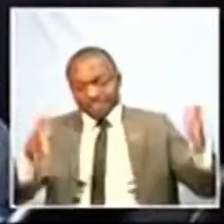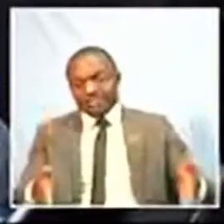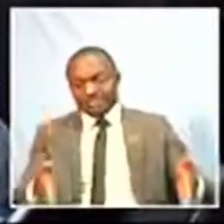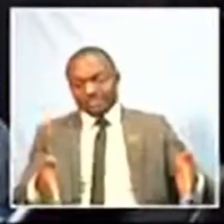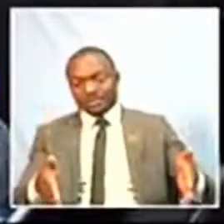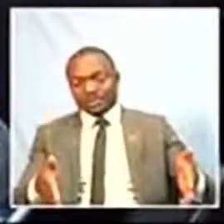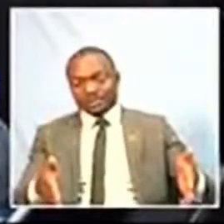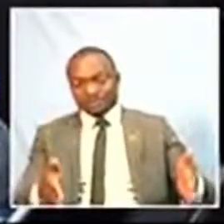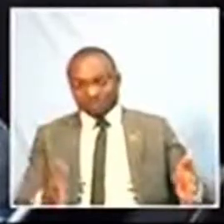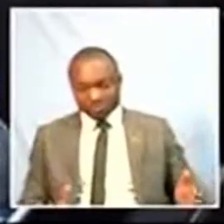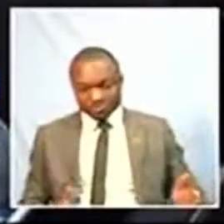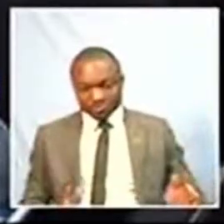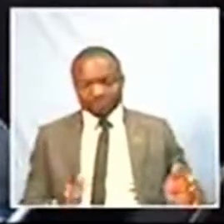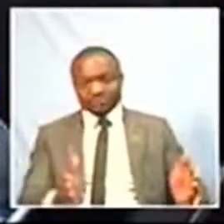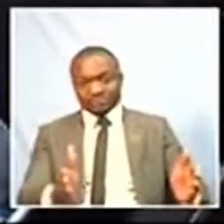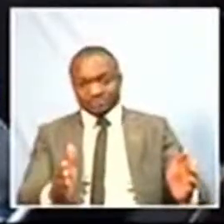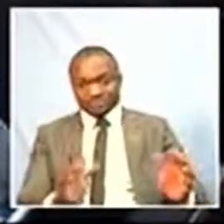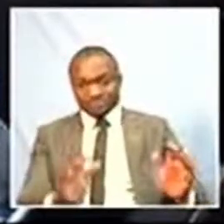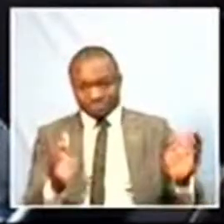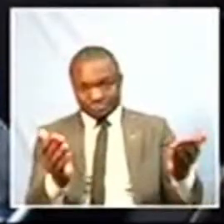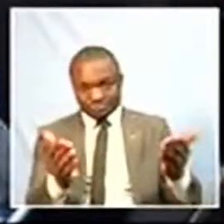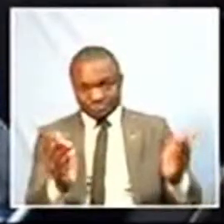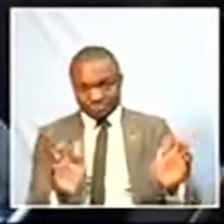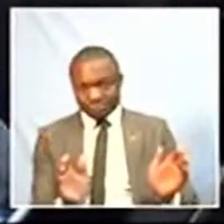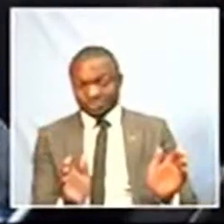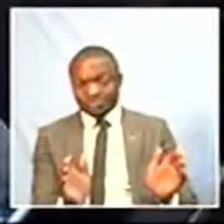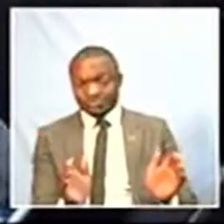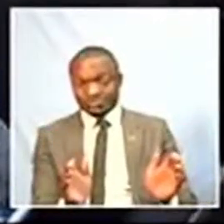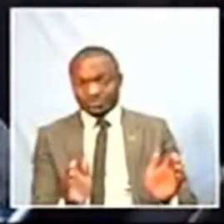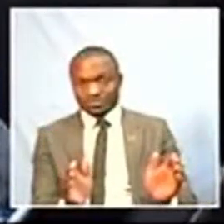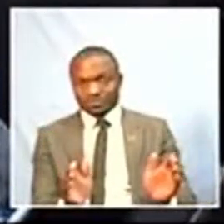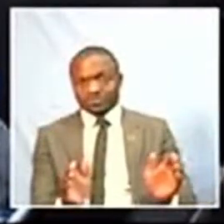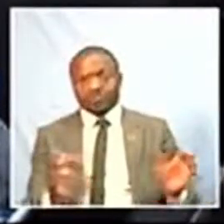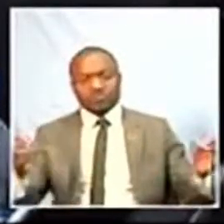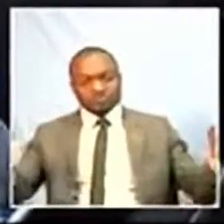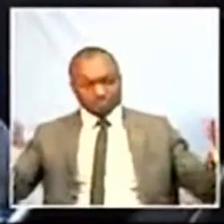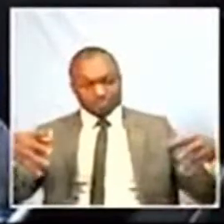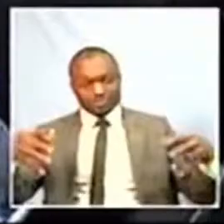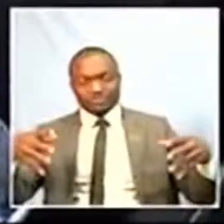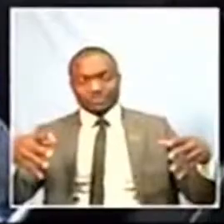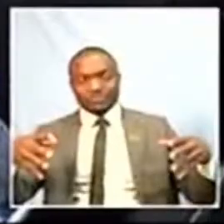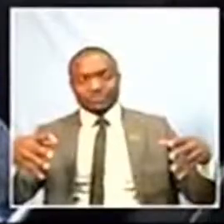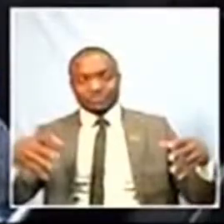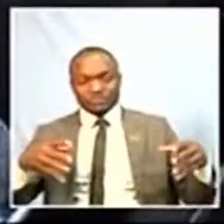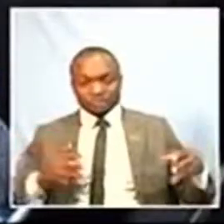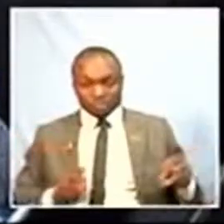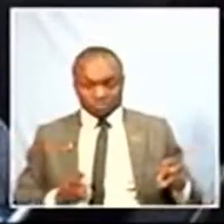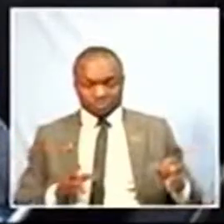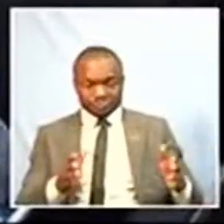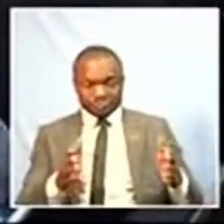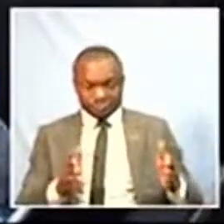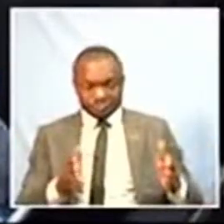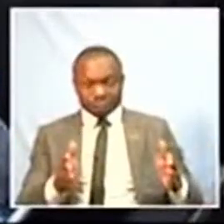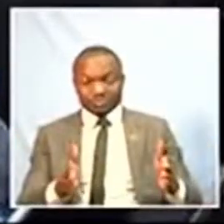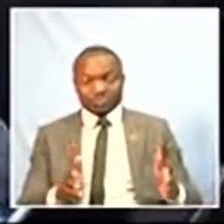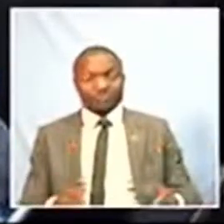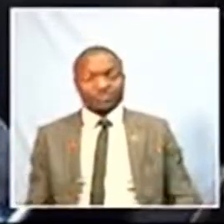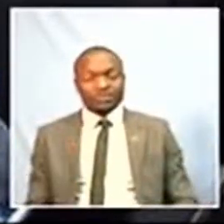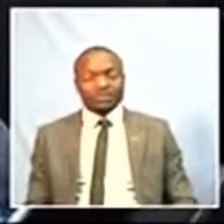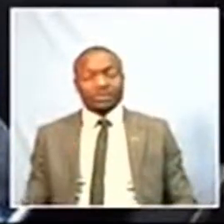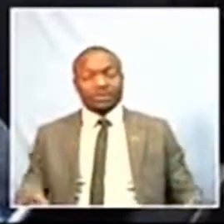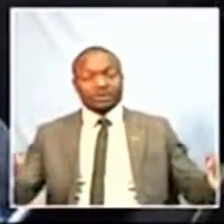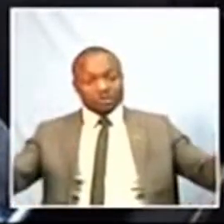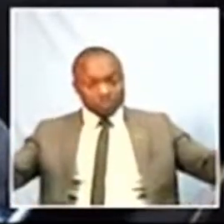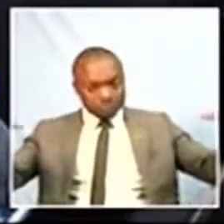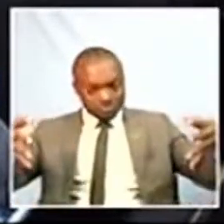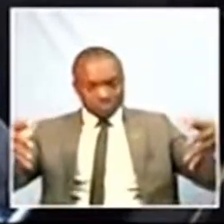race, and additional funding was requested from the CDFC. A spray race